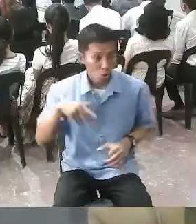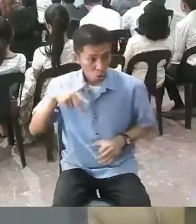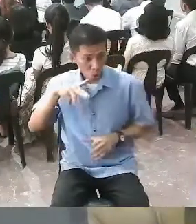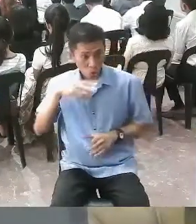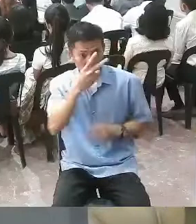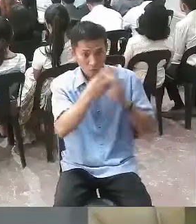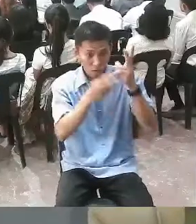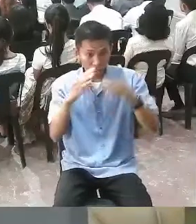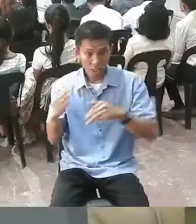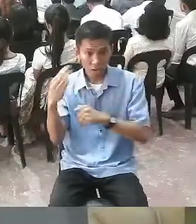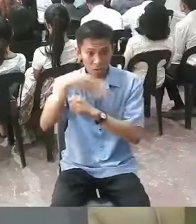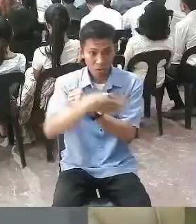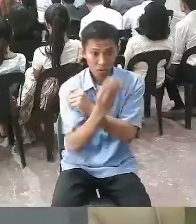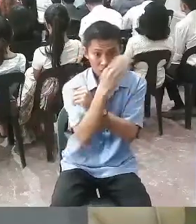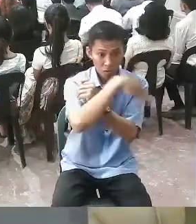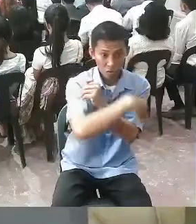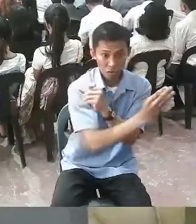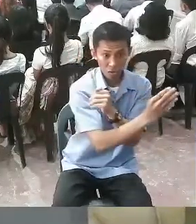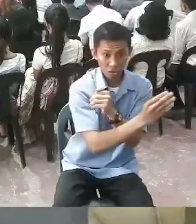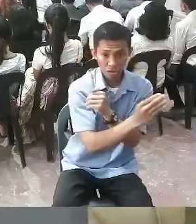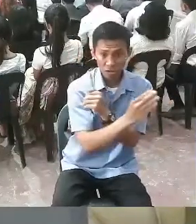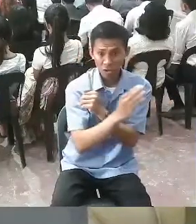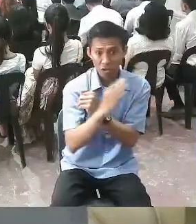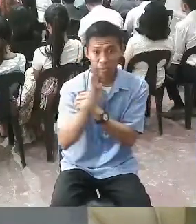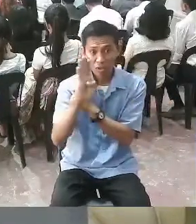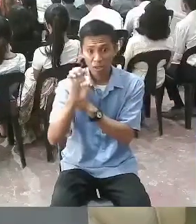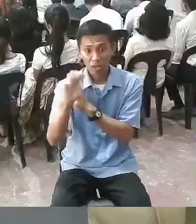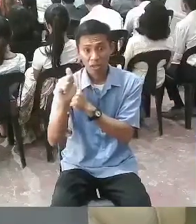a resort town, okay?